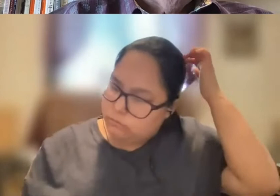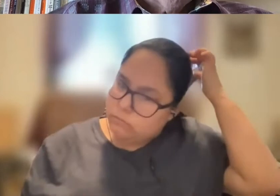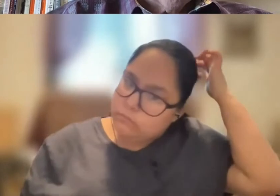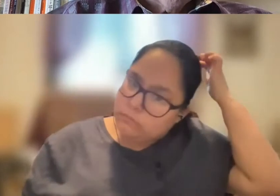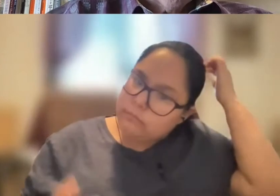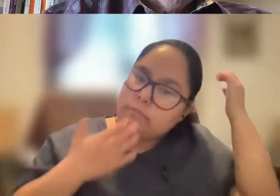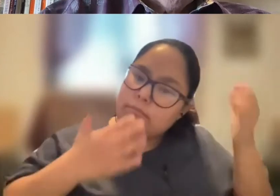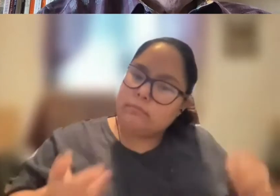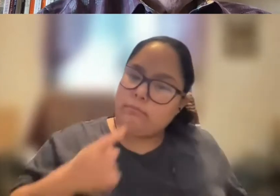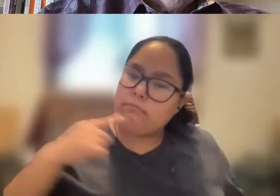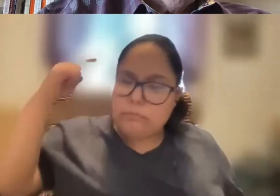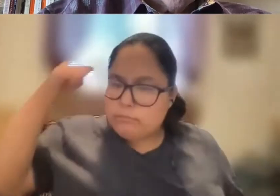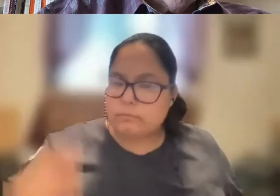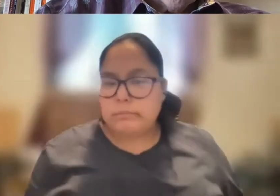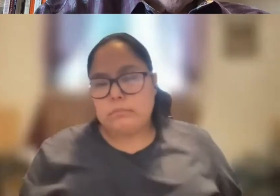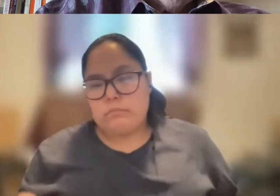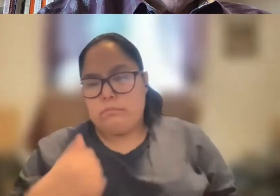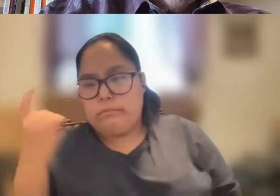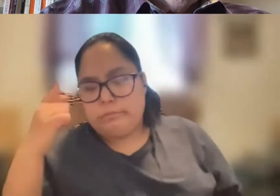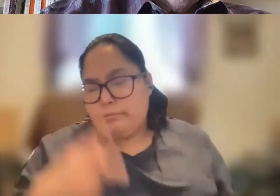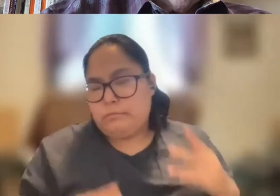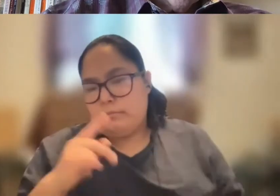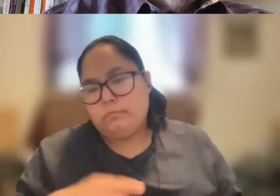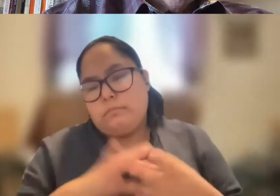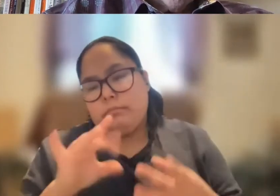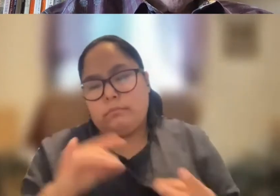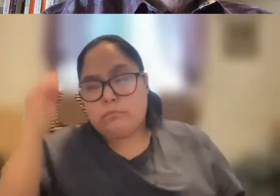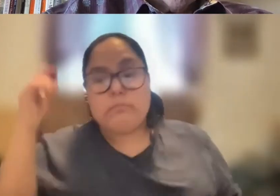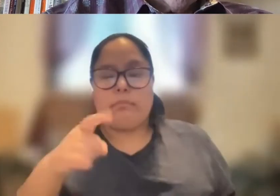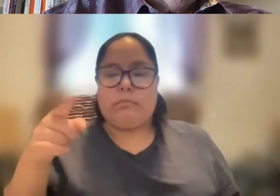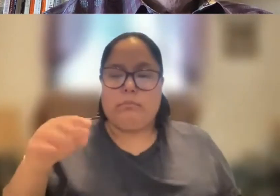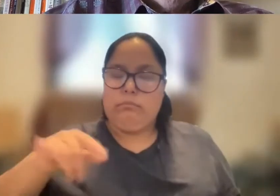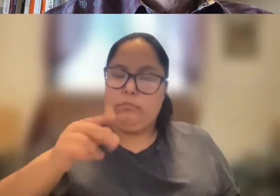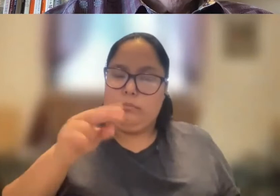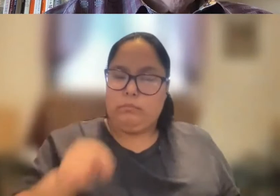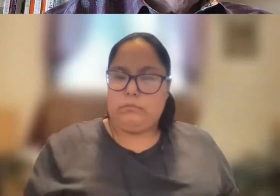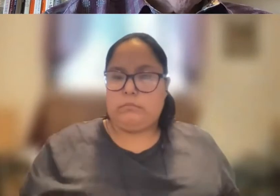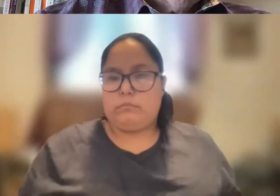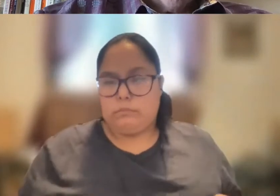Good to know. Anybody else have a comment or a question for John?